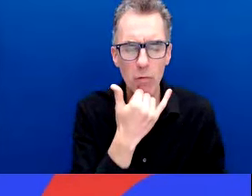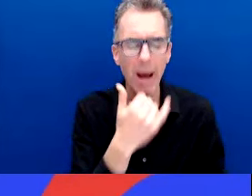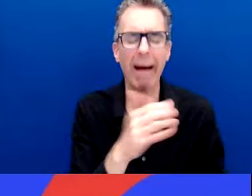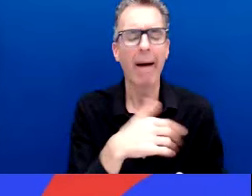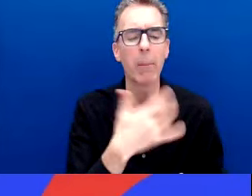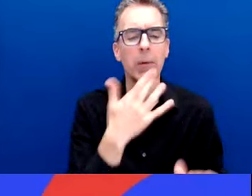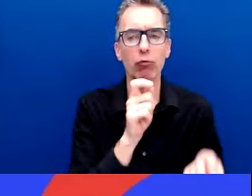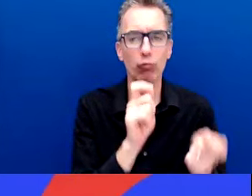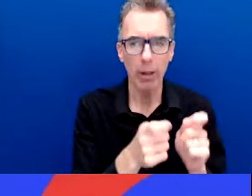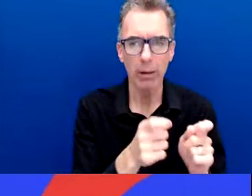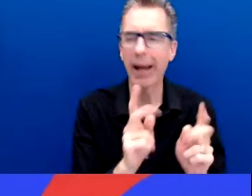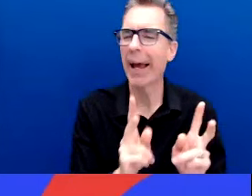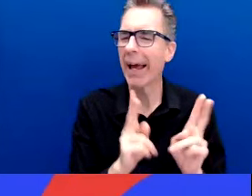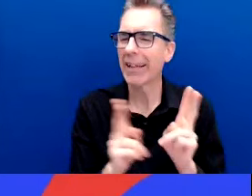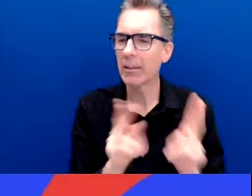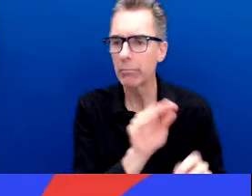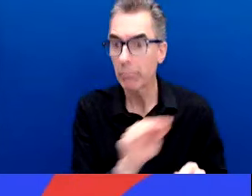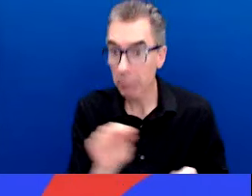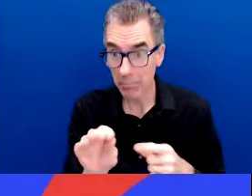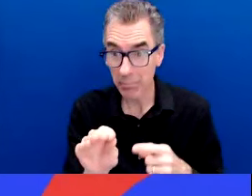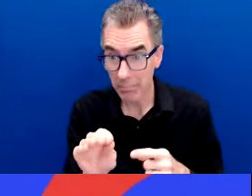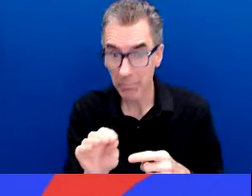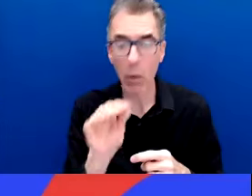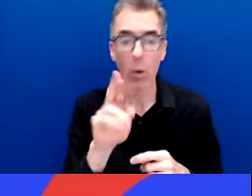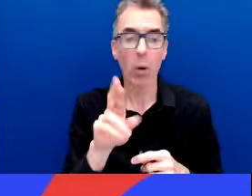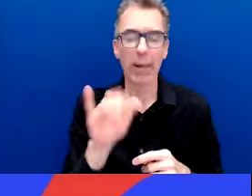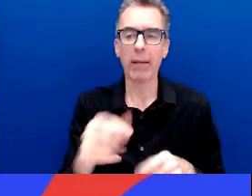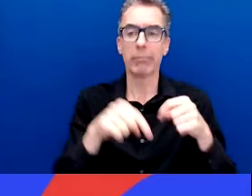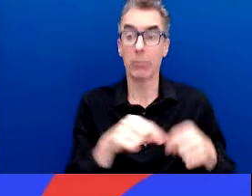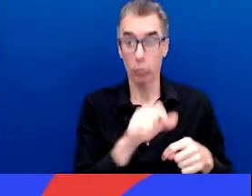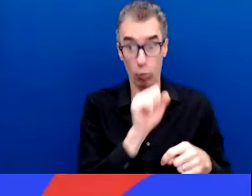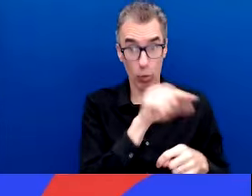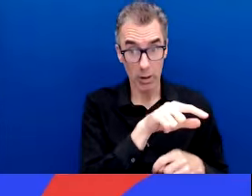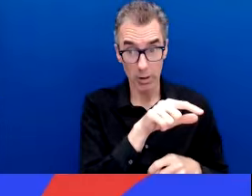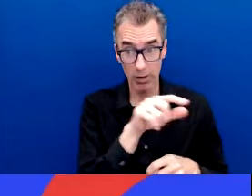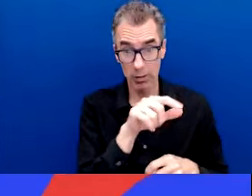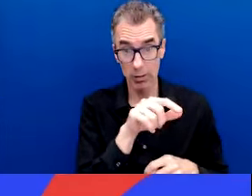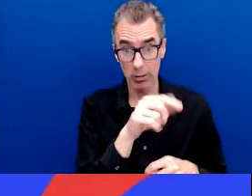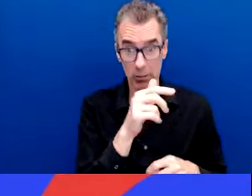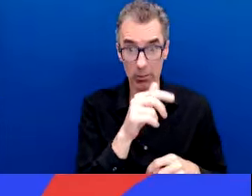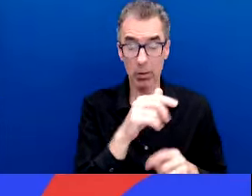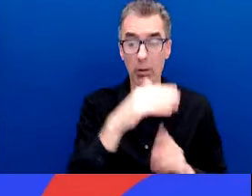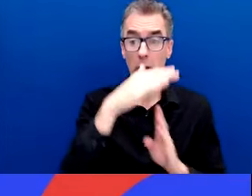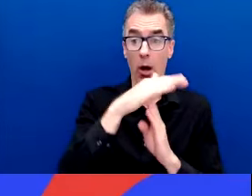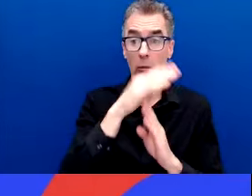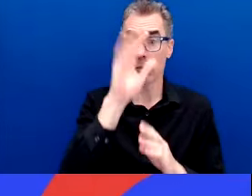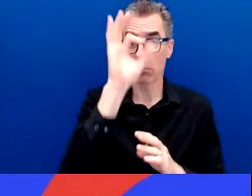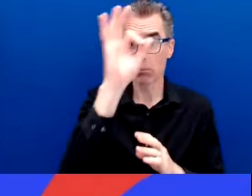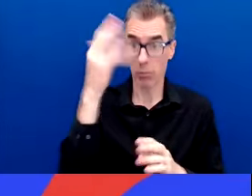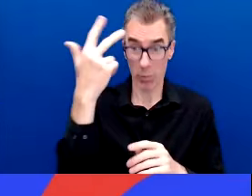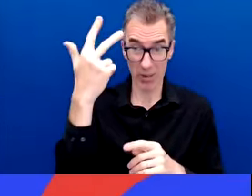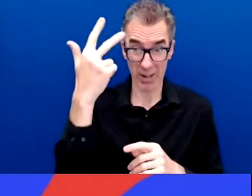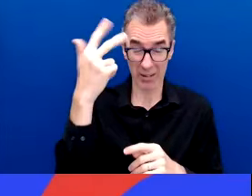placement. And I go back to my question or my interaction, and I use those 3 dots in the top toolbar and choose